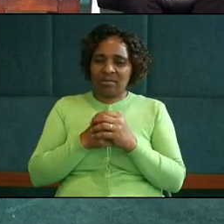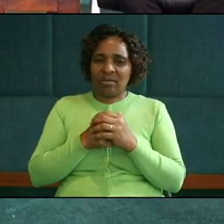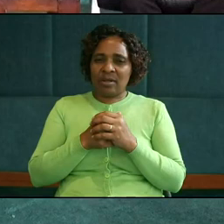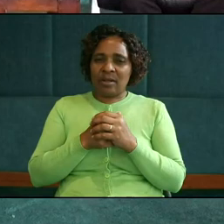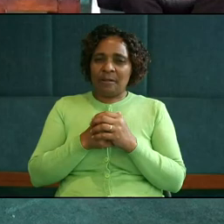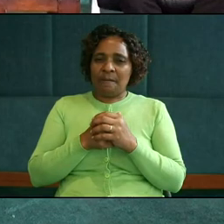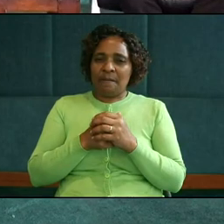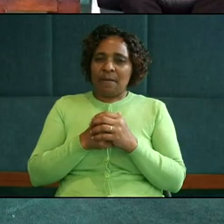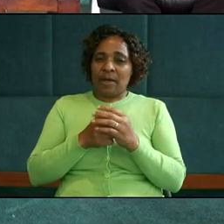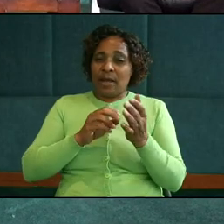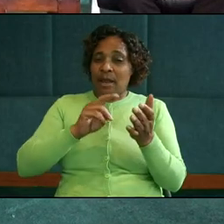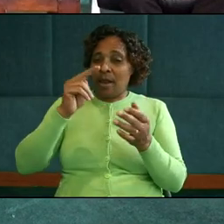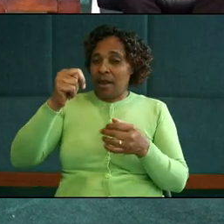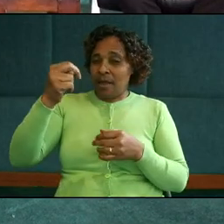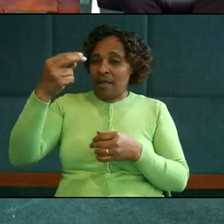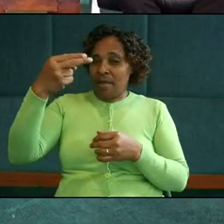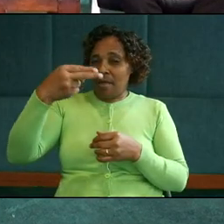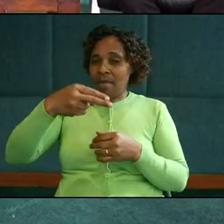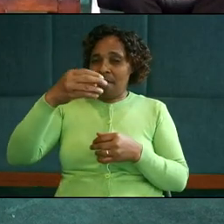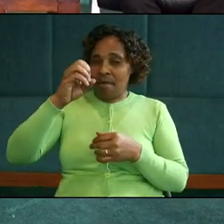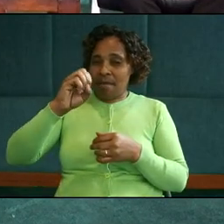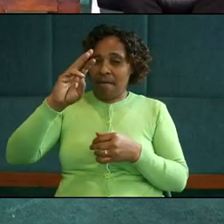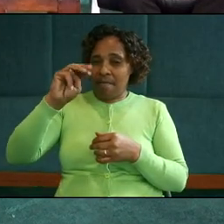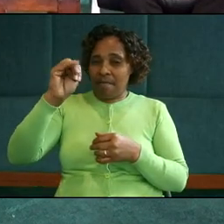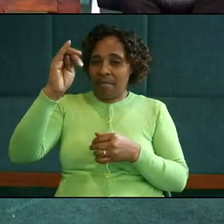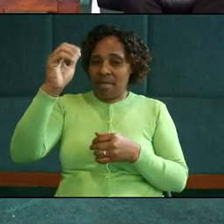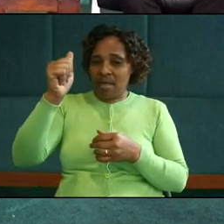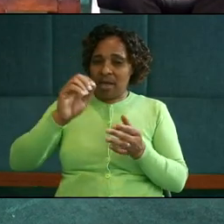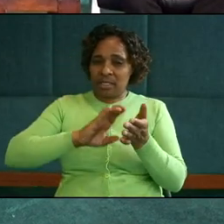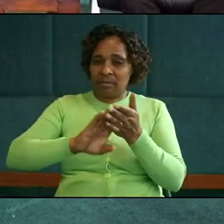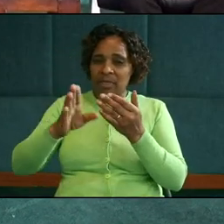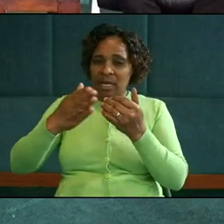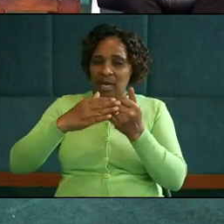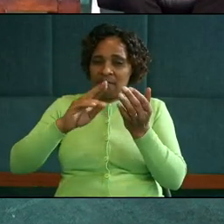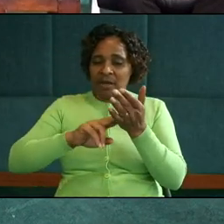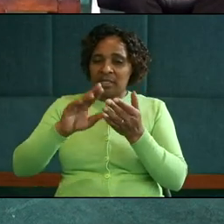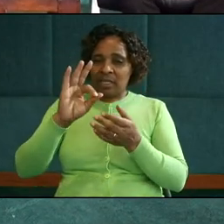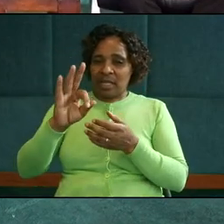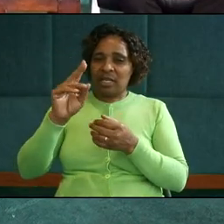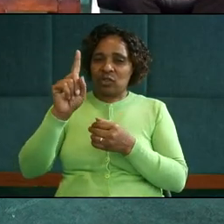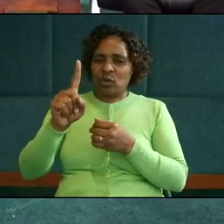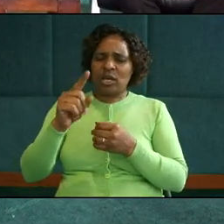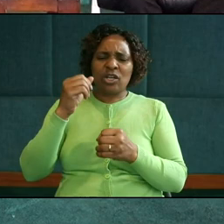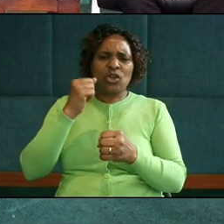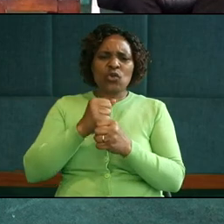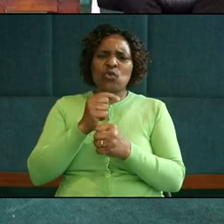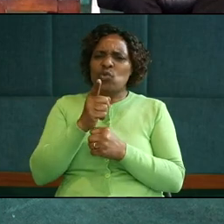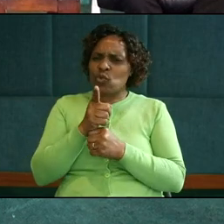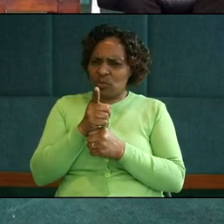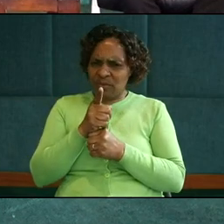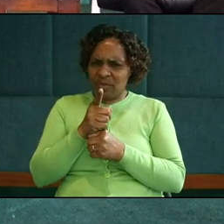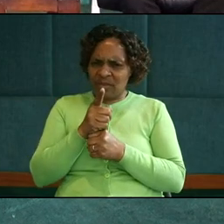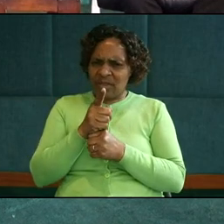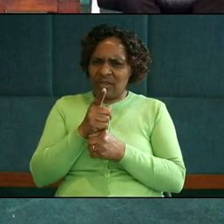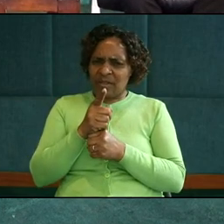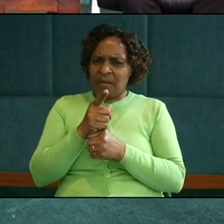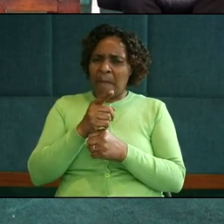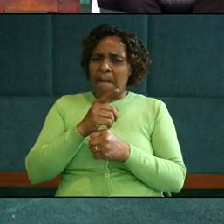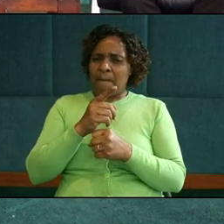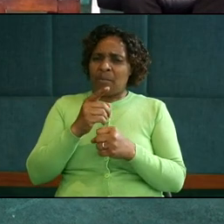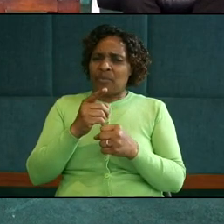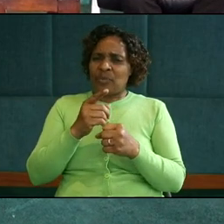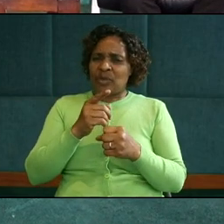Nehemiah chapter 9, verse 31. It says, "Do you mercy?